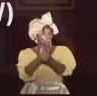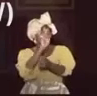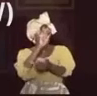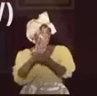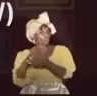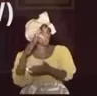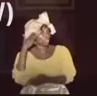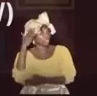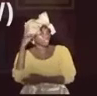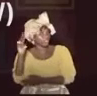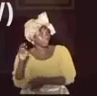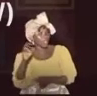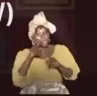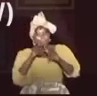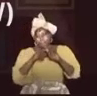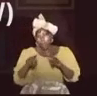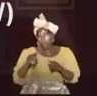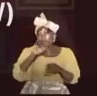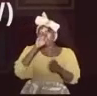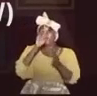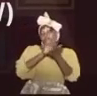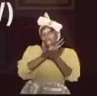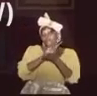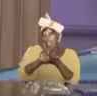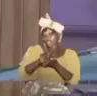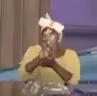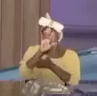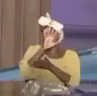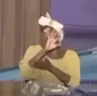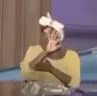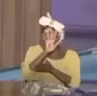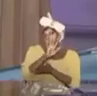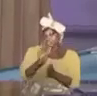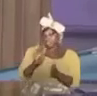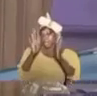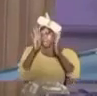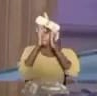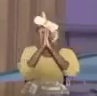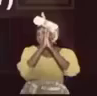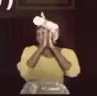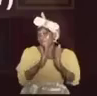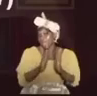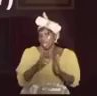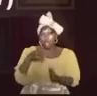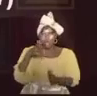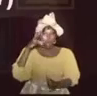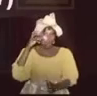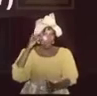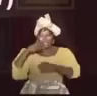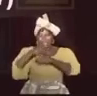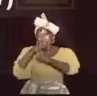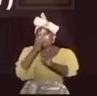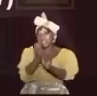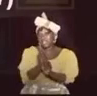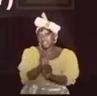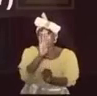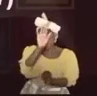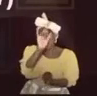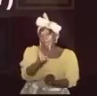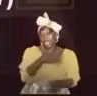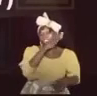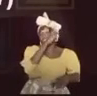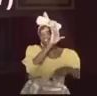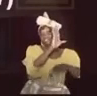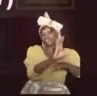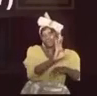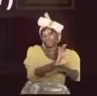the Bible says in verse 5 that prayers was made by the church. Are we